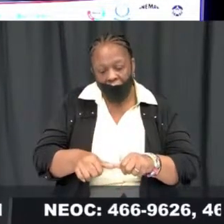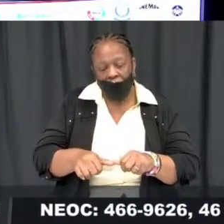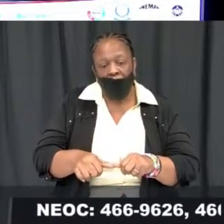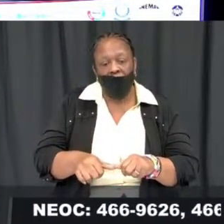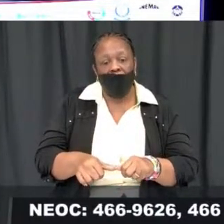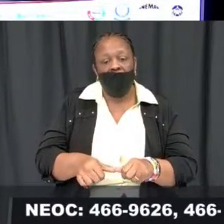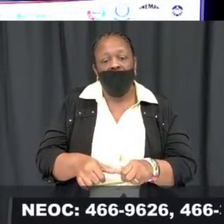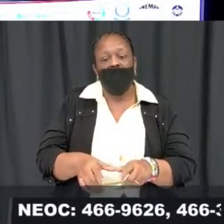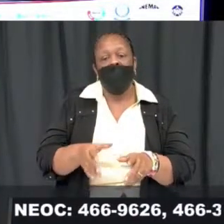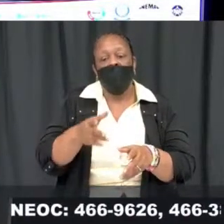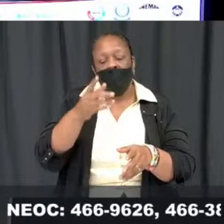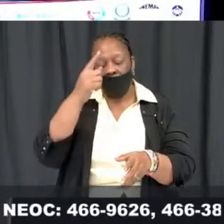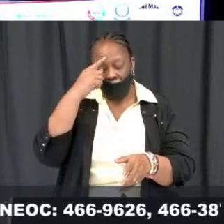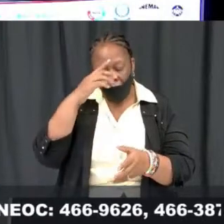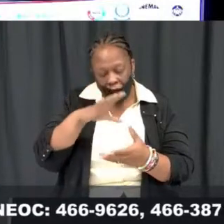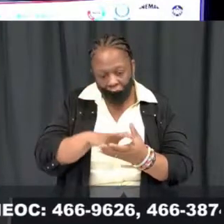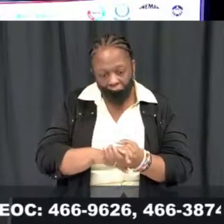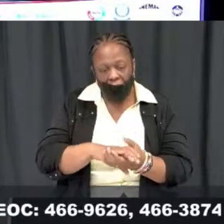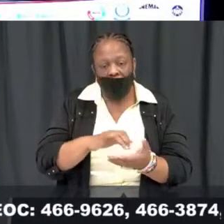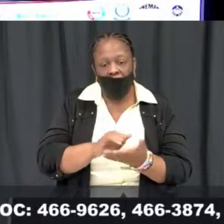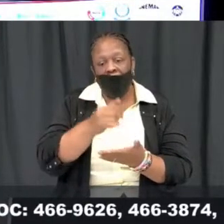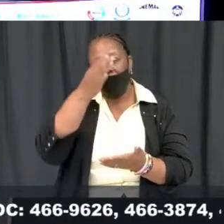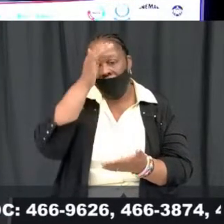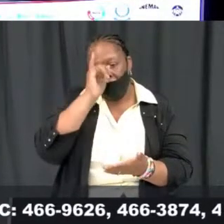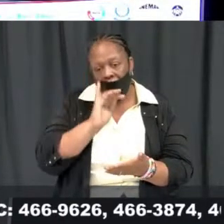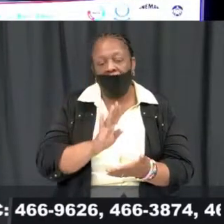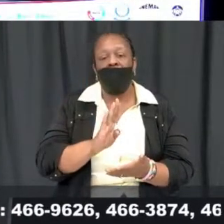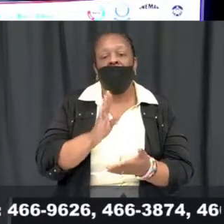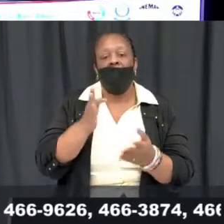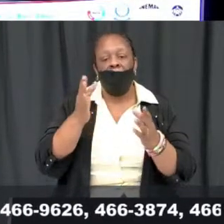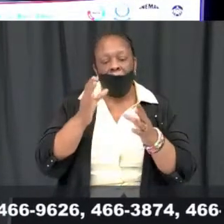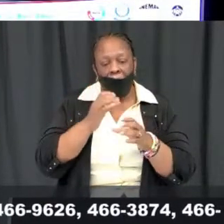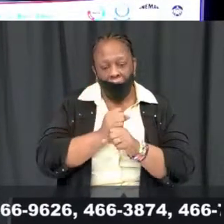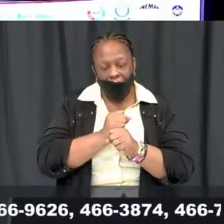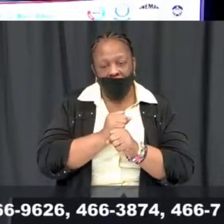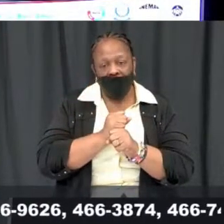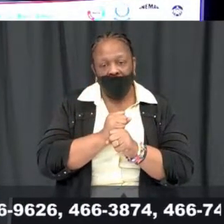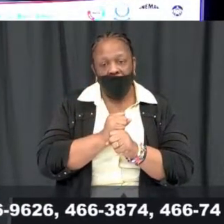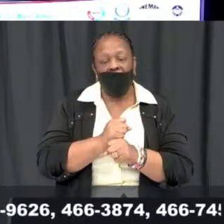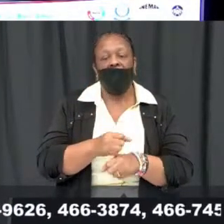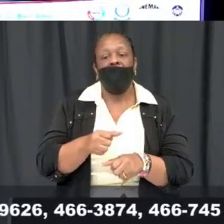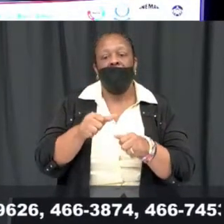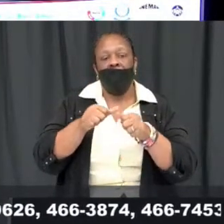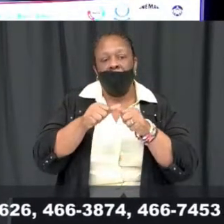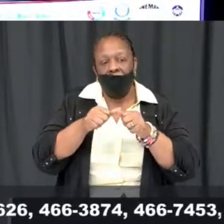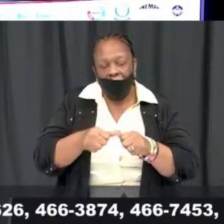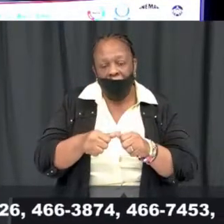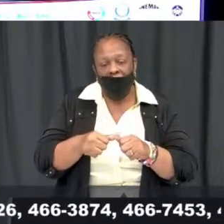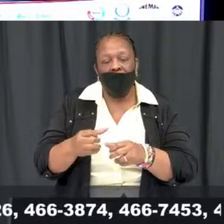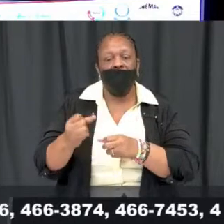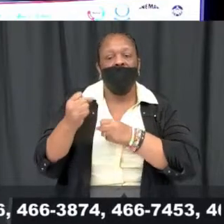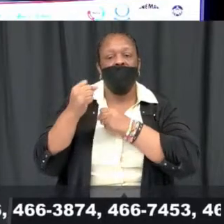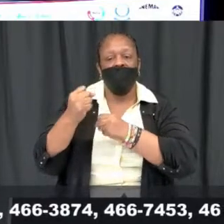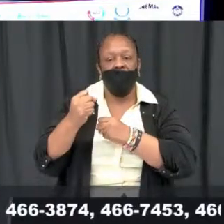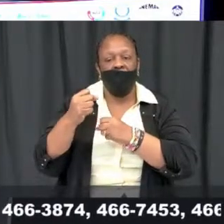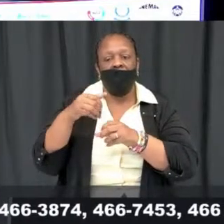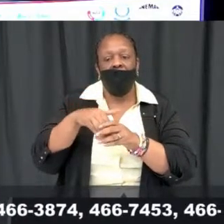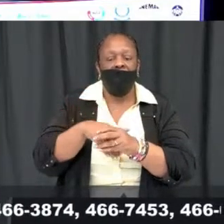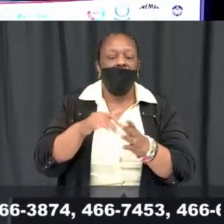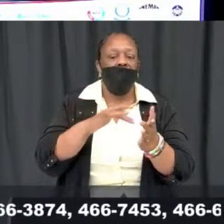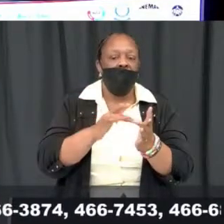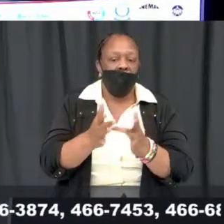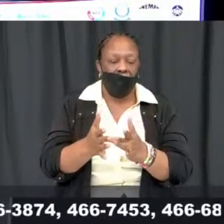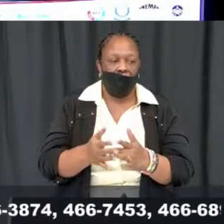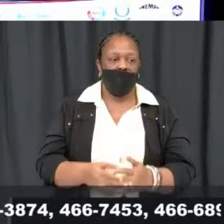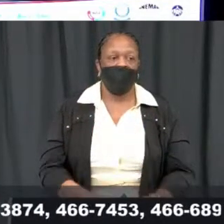that God has it all in His hands and continue to just lean on Him for strength at this time.